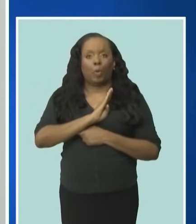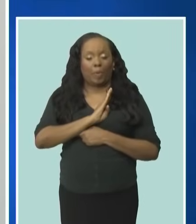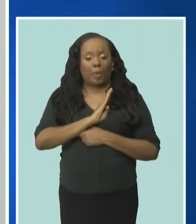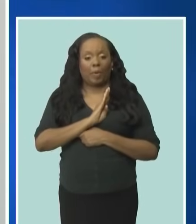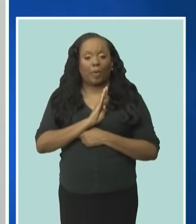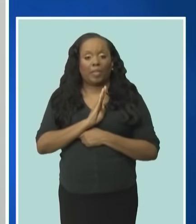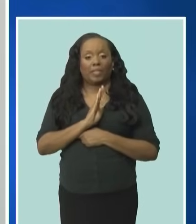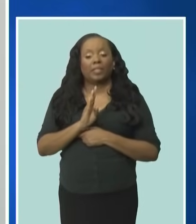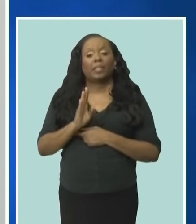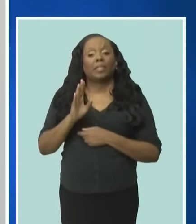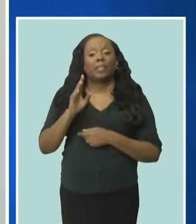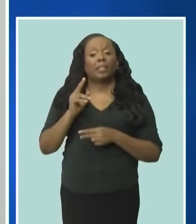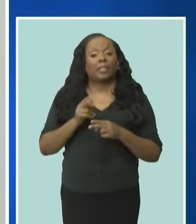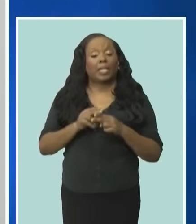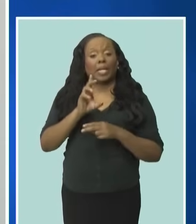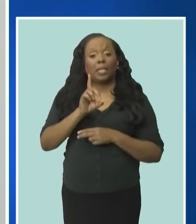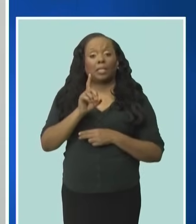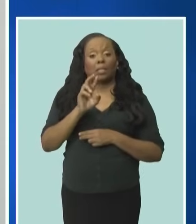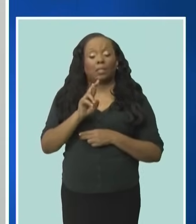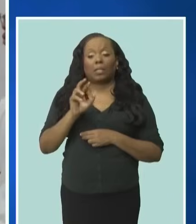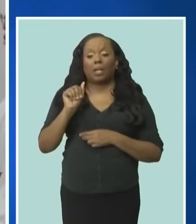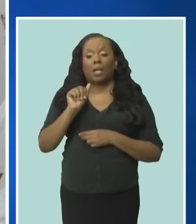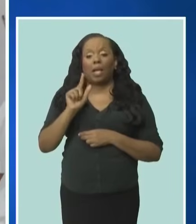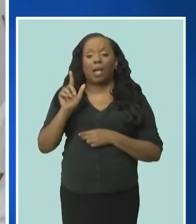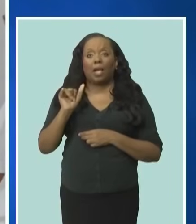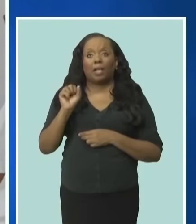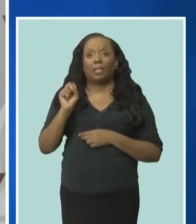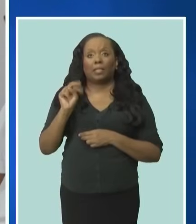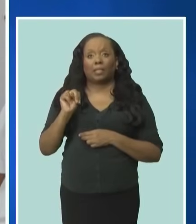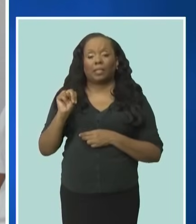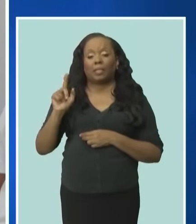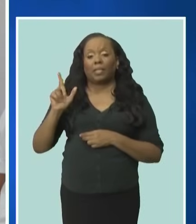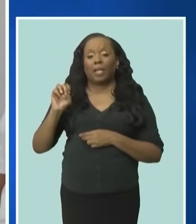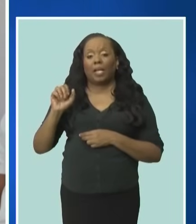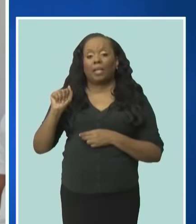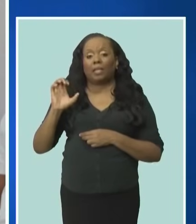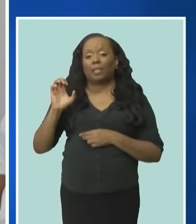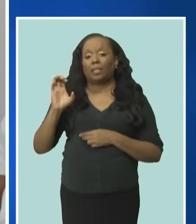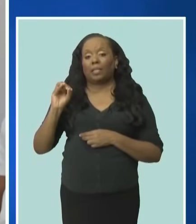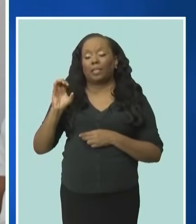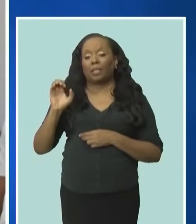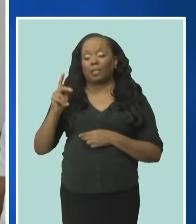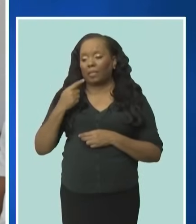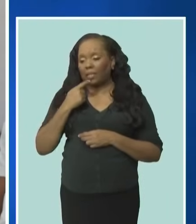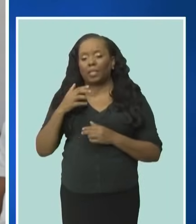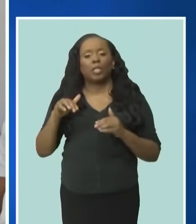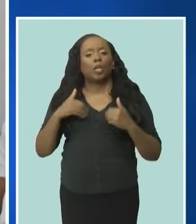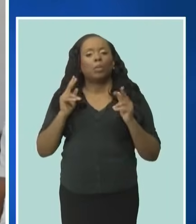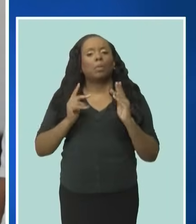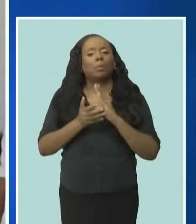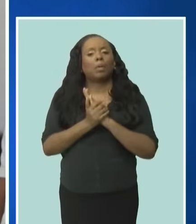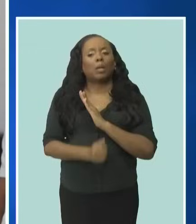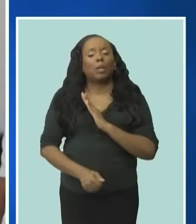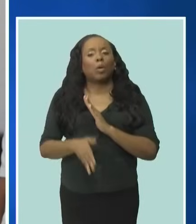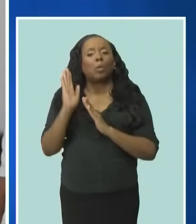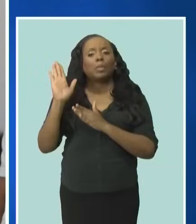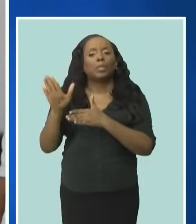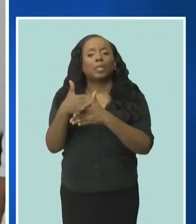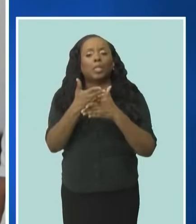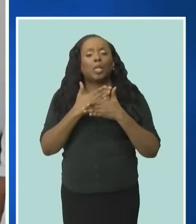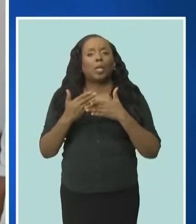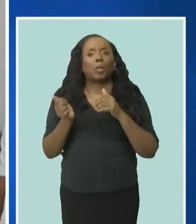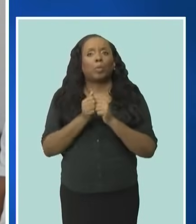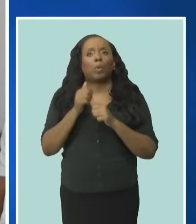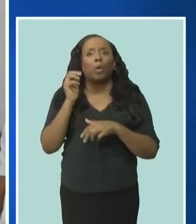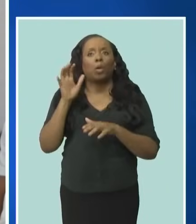Alison Leacock, says that the college will be a hub where the energies, skills and the talents of the youth will be shared with the rest of the